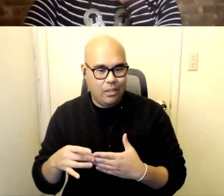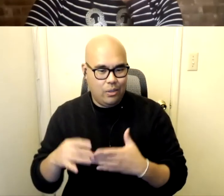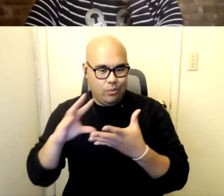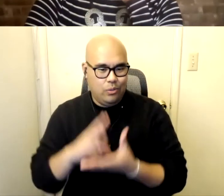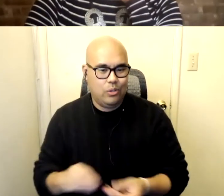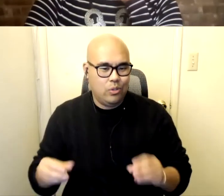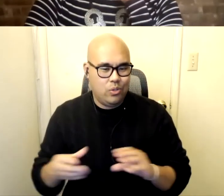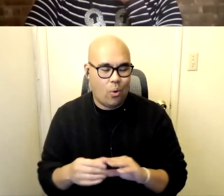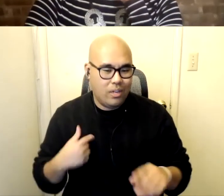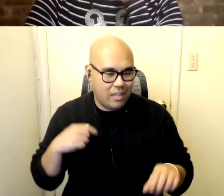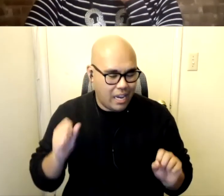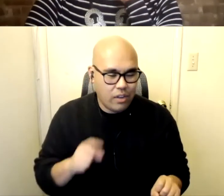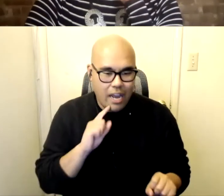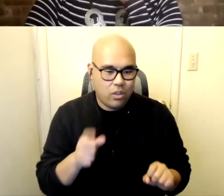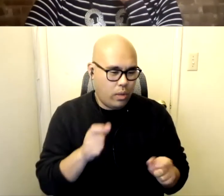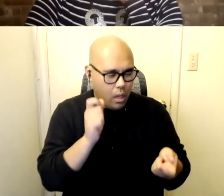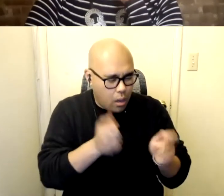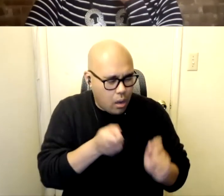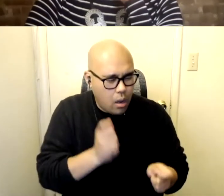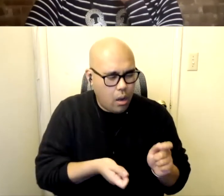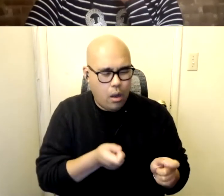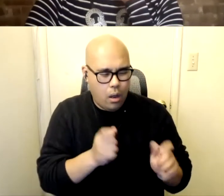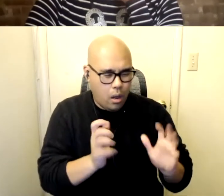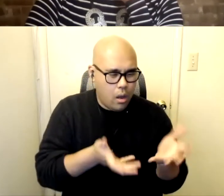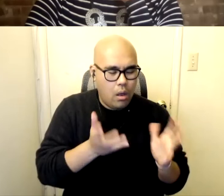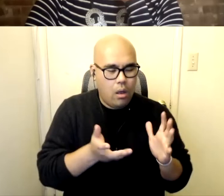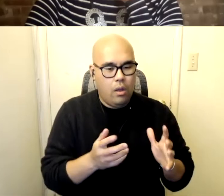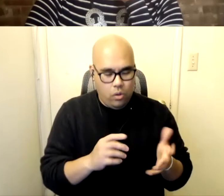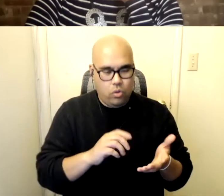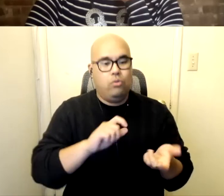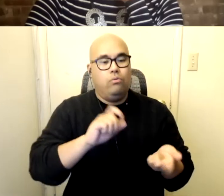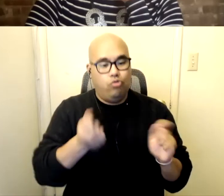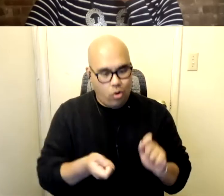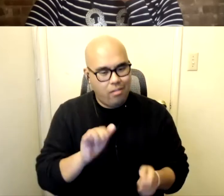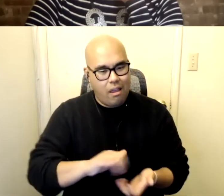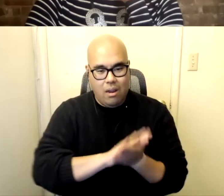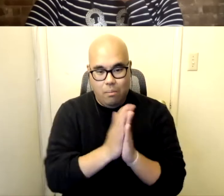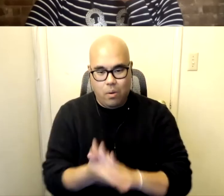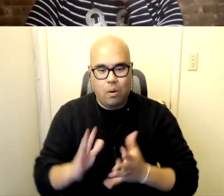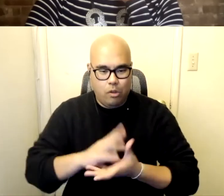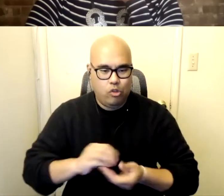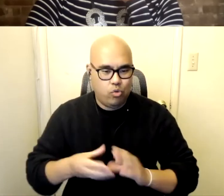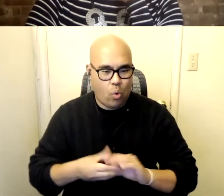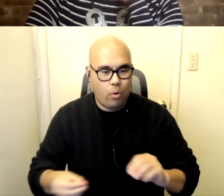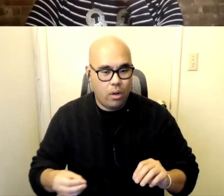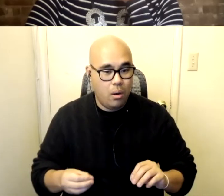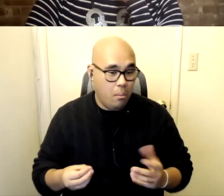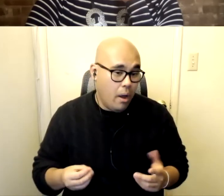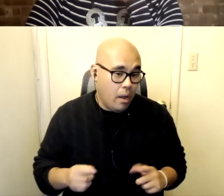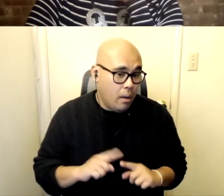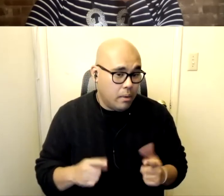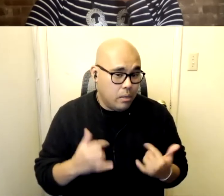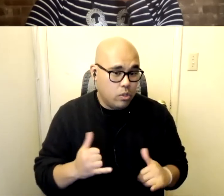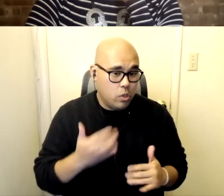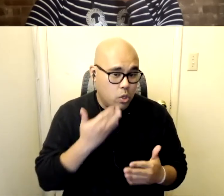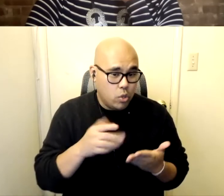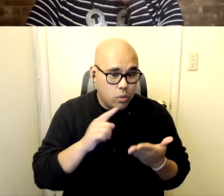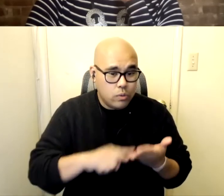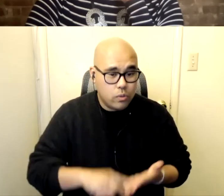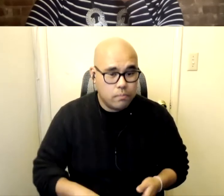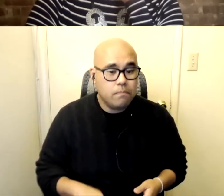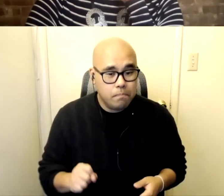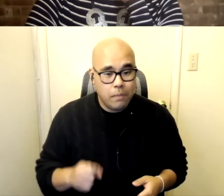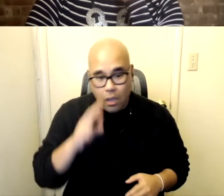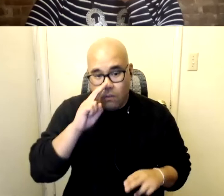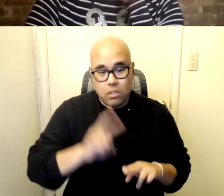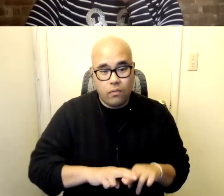awful lot of it to make it into a story. Um, yeah, but it was good. It was fun. I